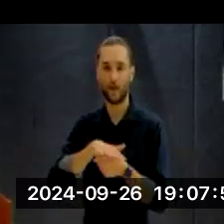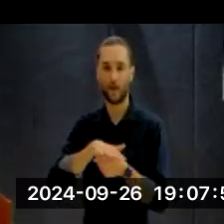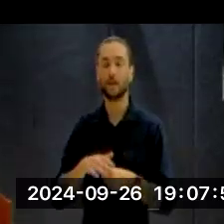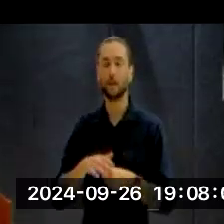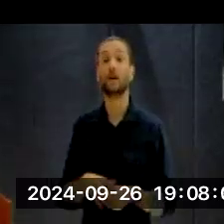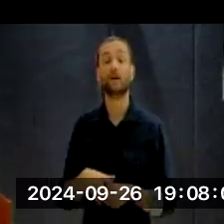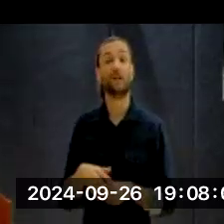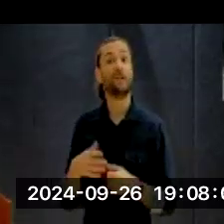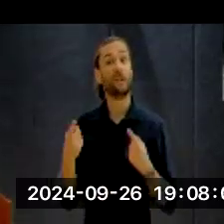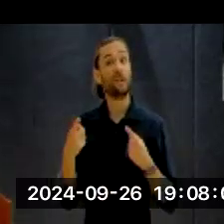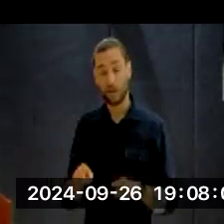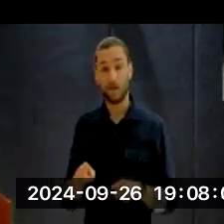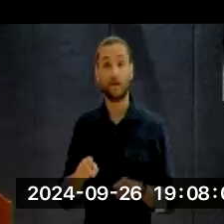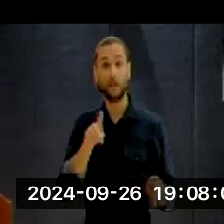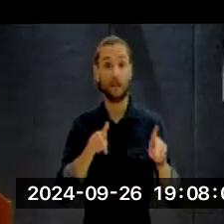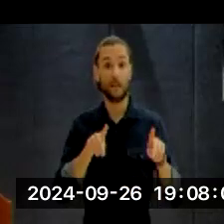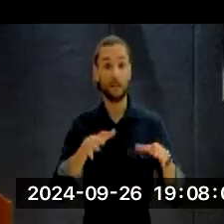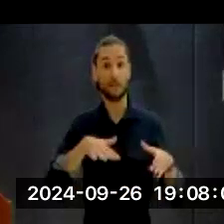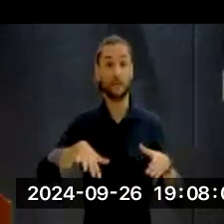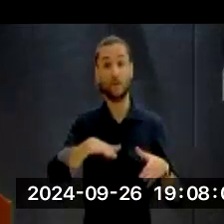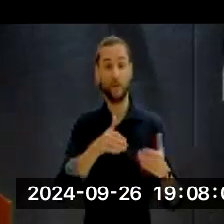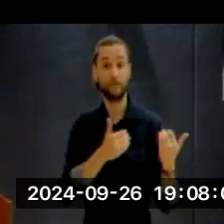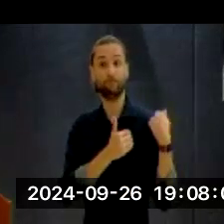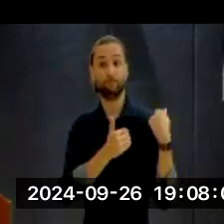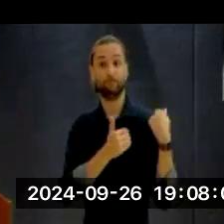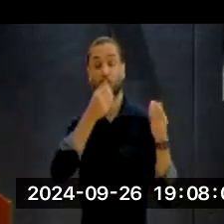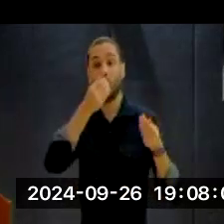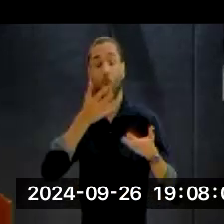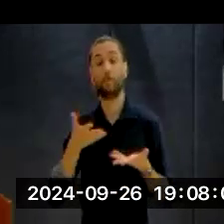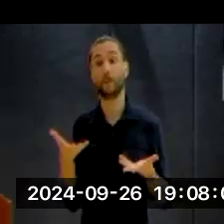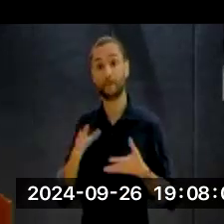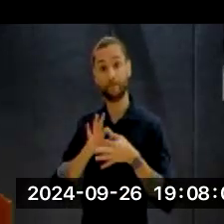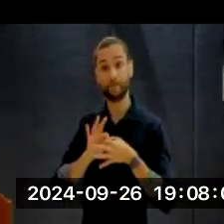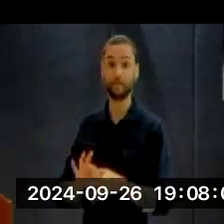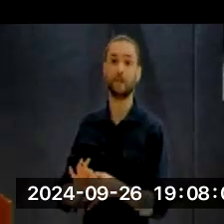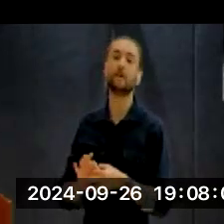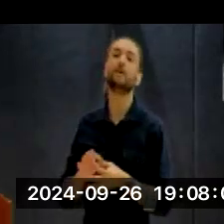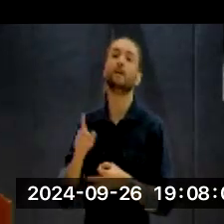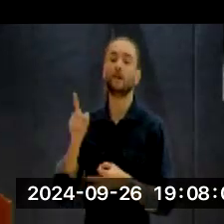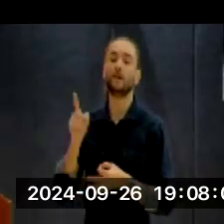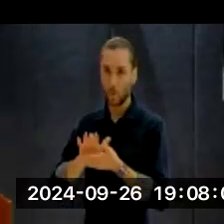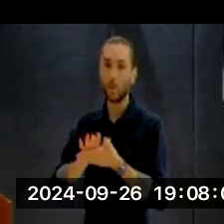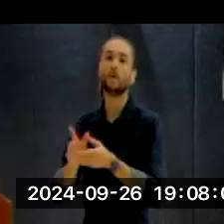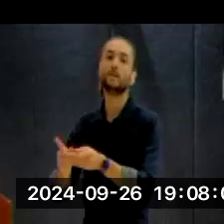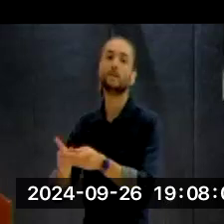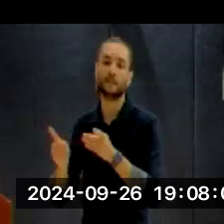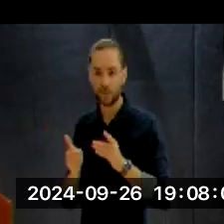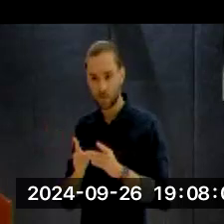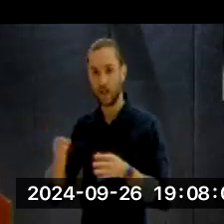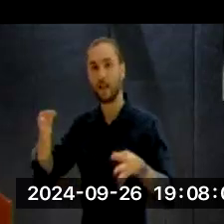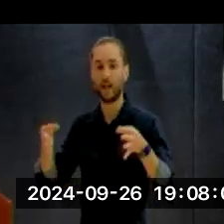issue that my constituents have raised to my attention is the litigation by school districts against students